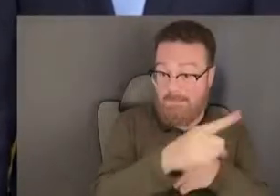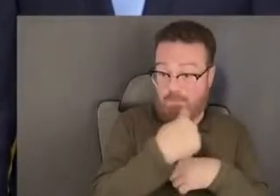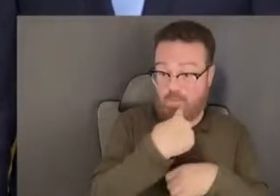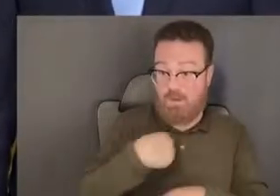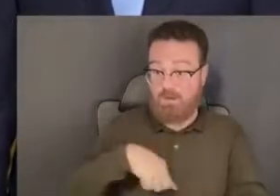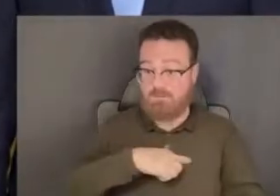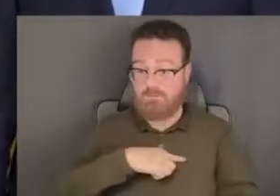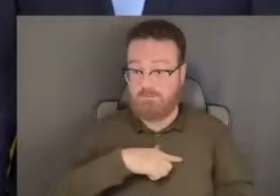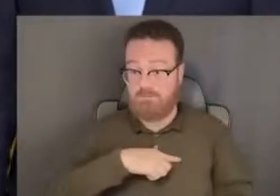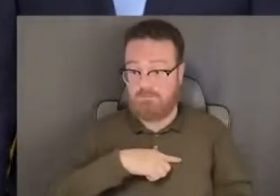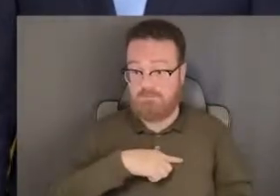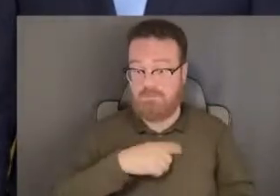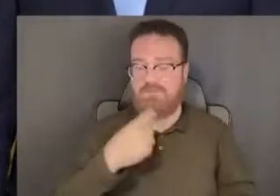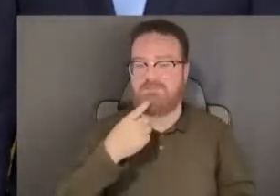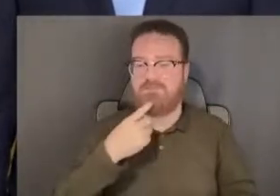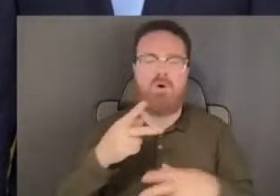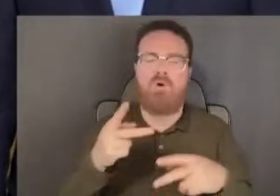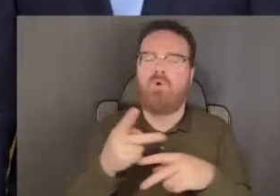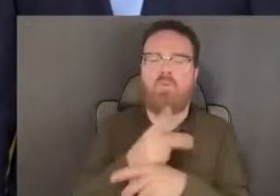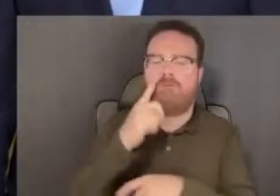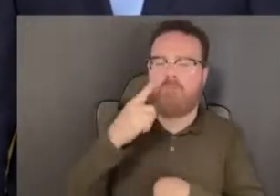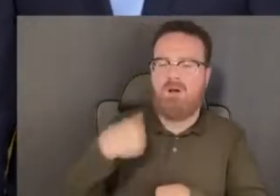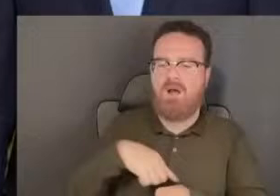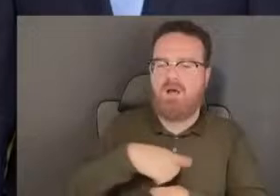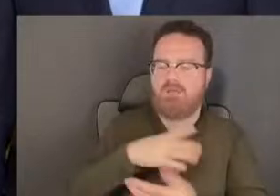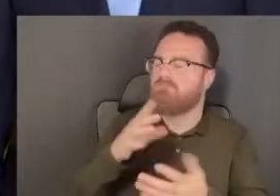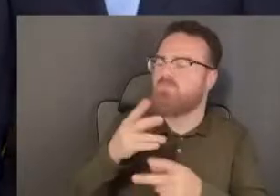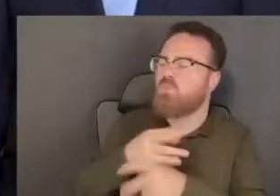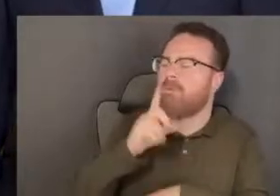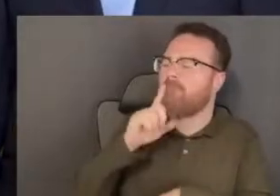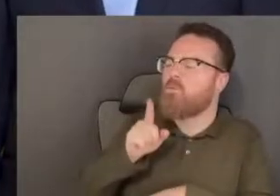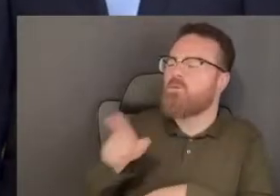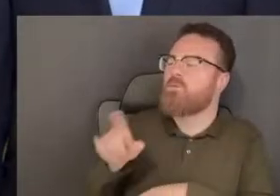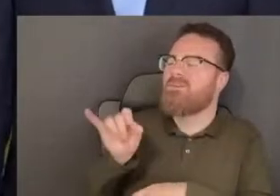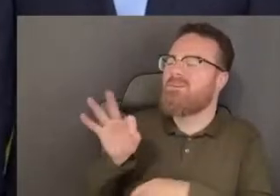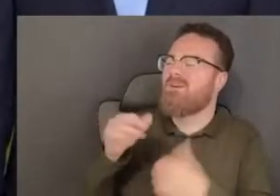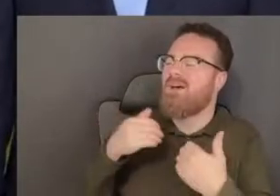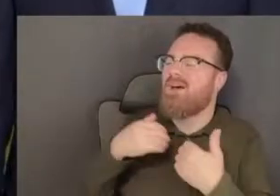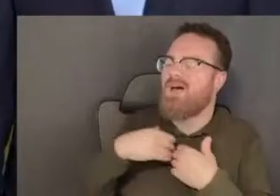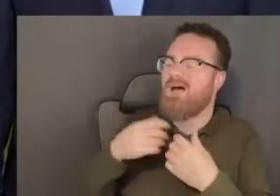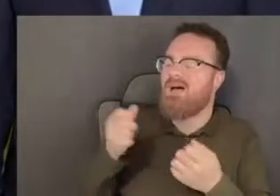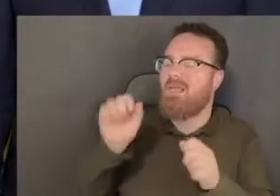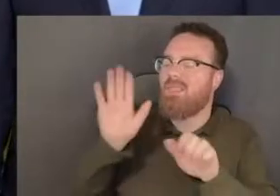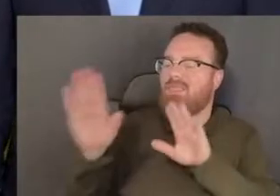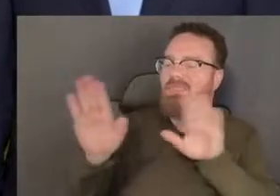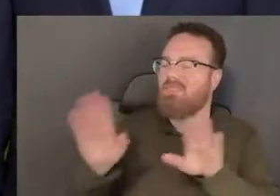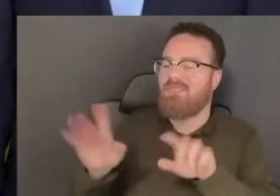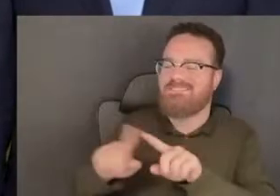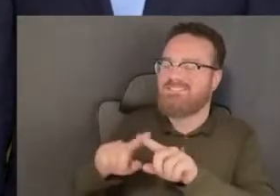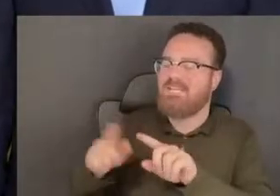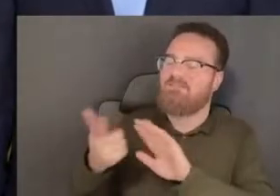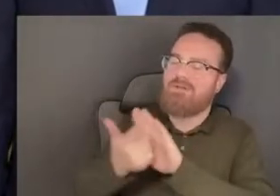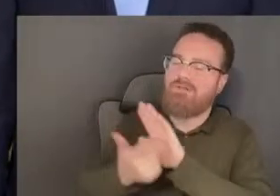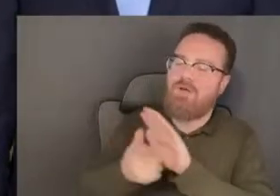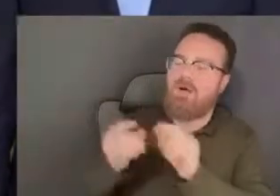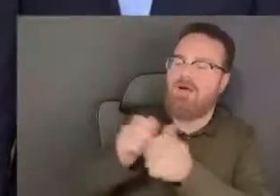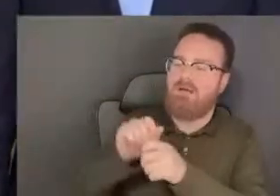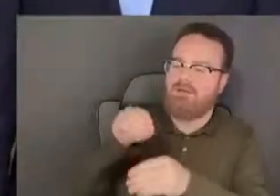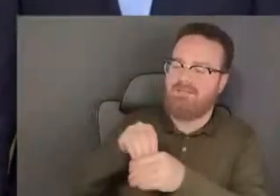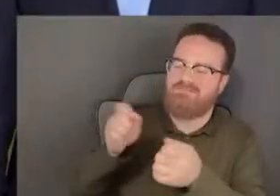for us is if we have a patchwork of legislation in all these different states, because then we're not